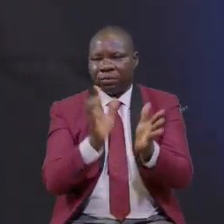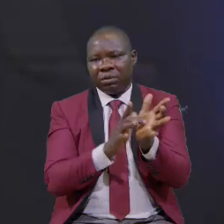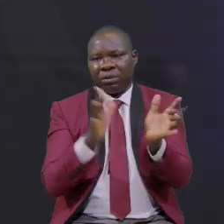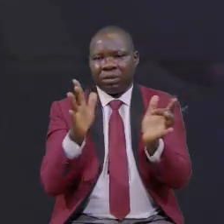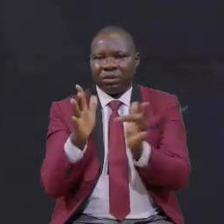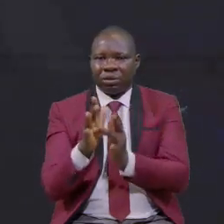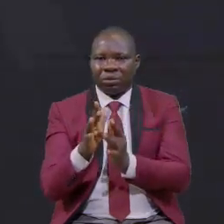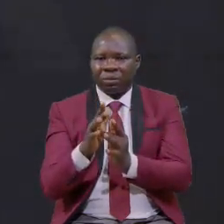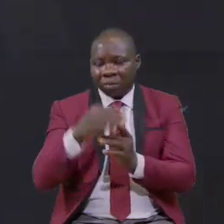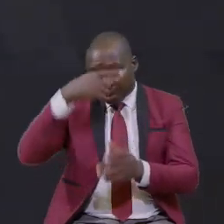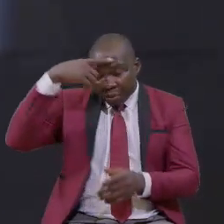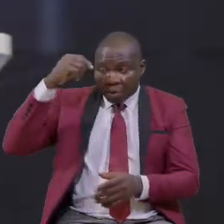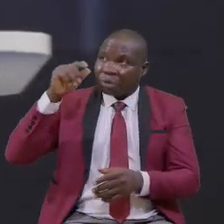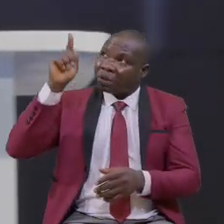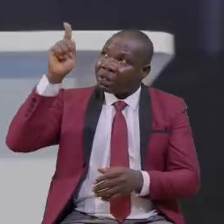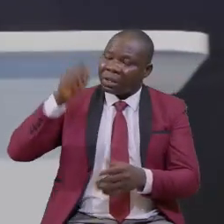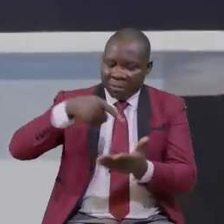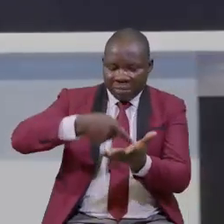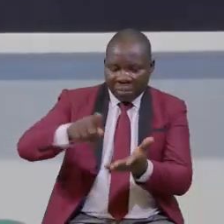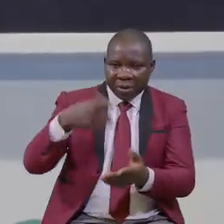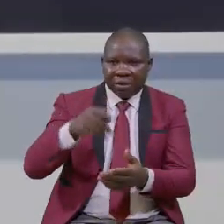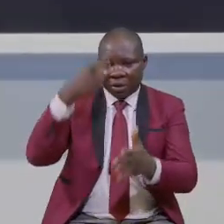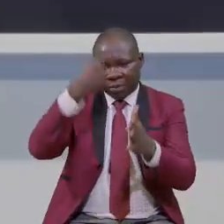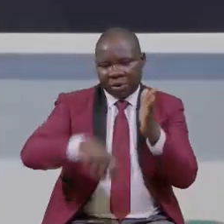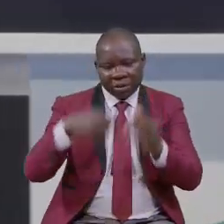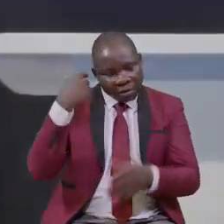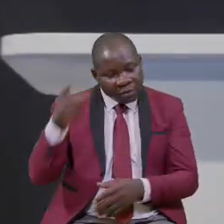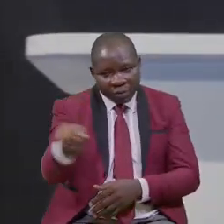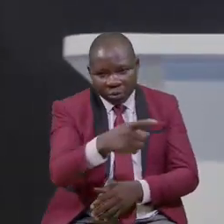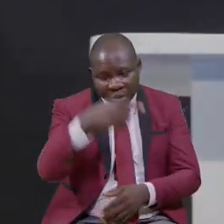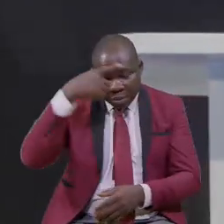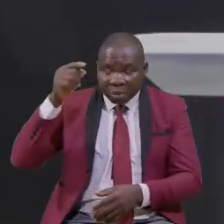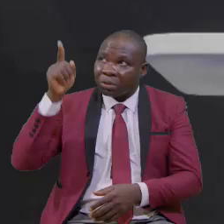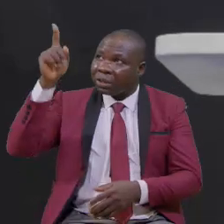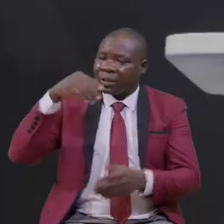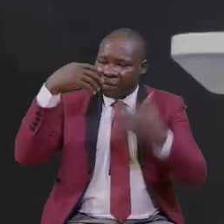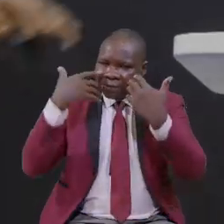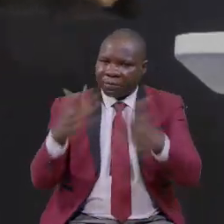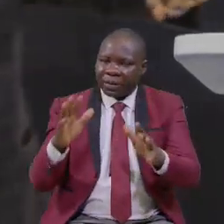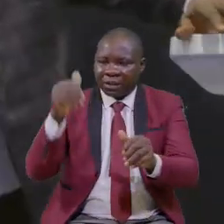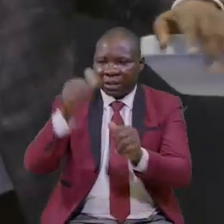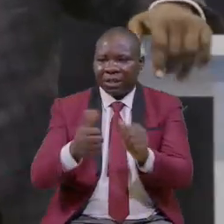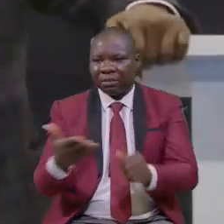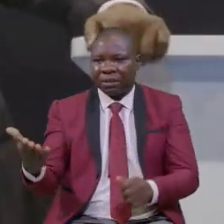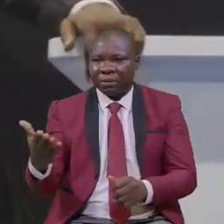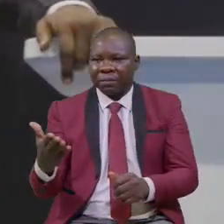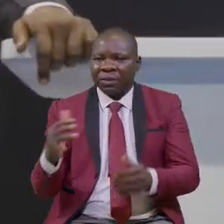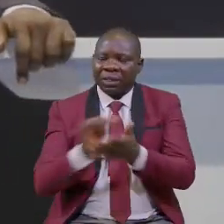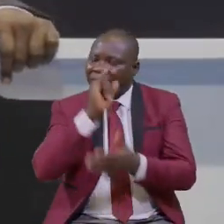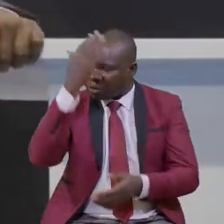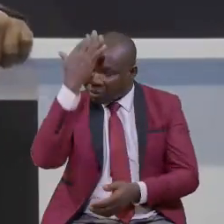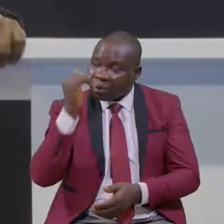because he paid the price for you. Because he finished everything. He paid it all. That's why it